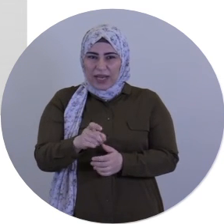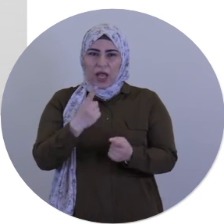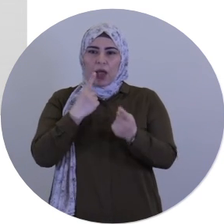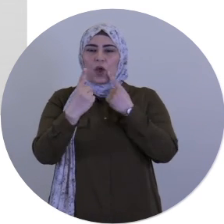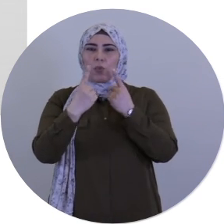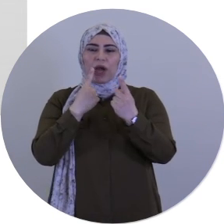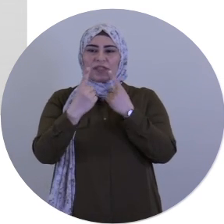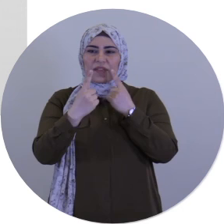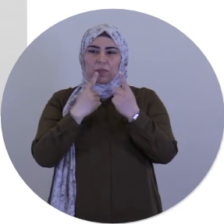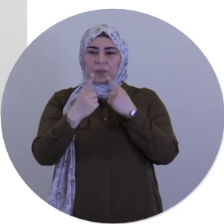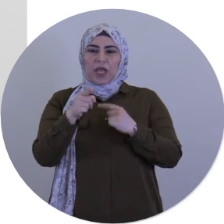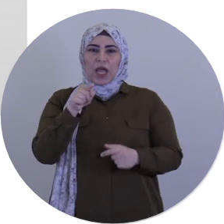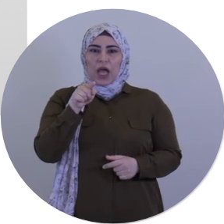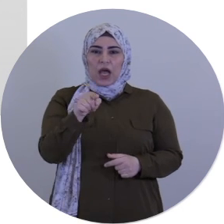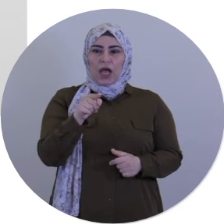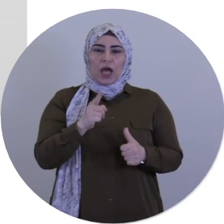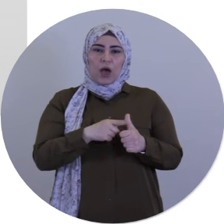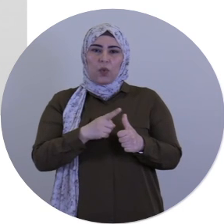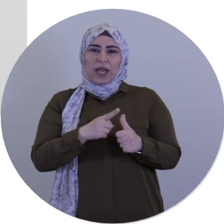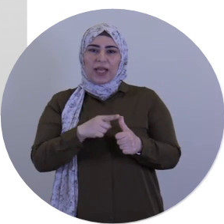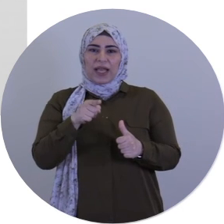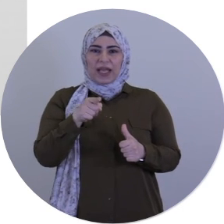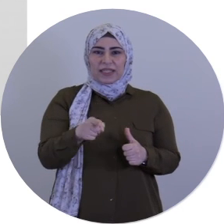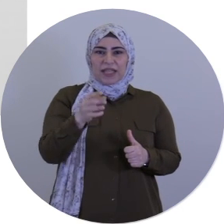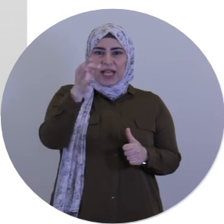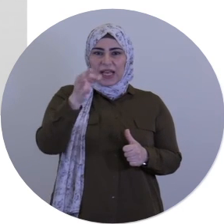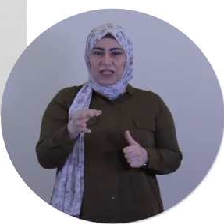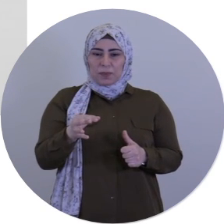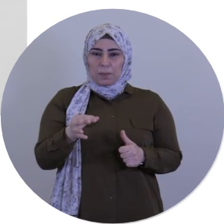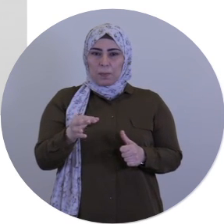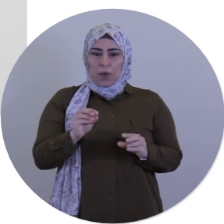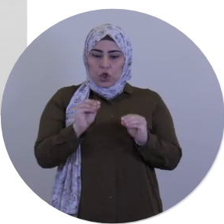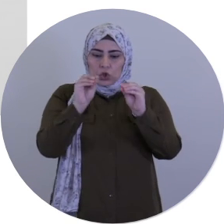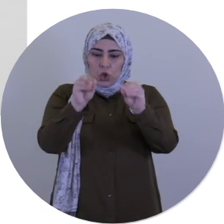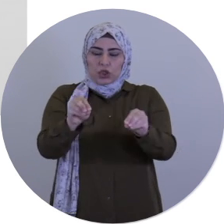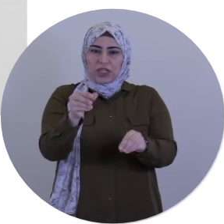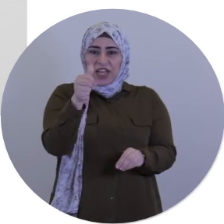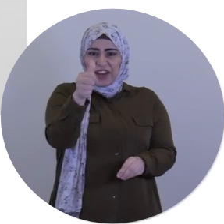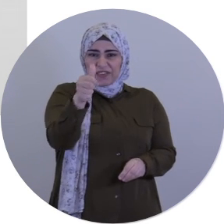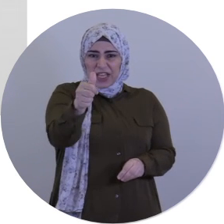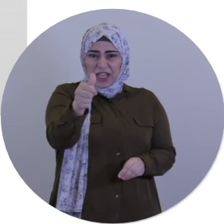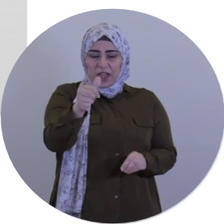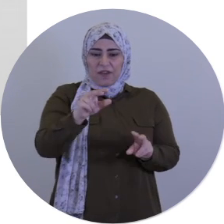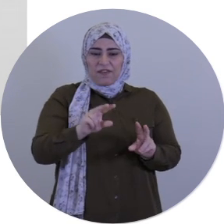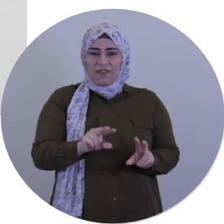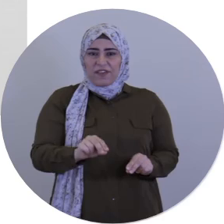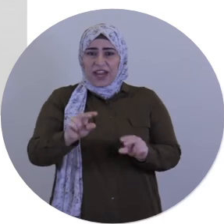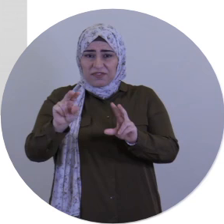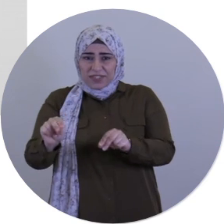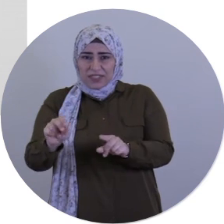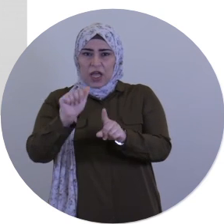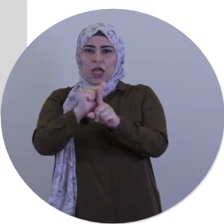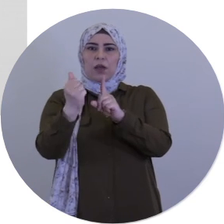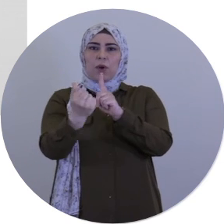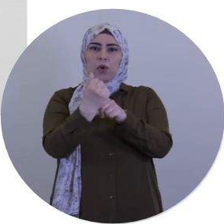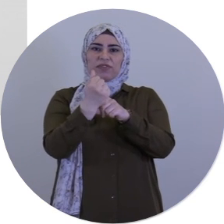you would say in that situation, how you would respond to that action, put yourself in that exact situation and